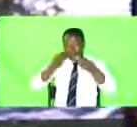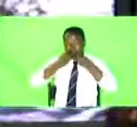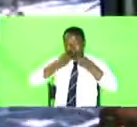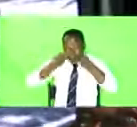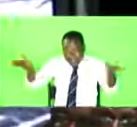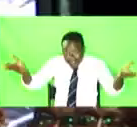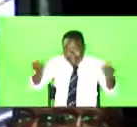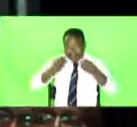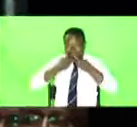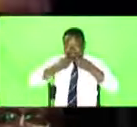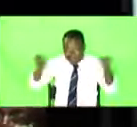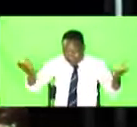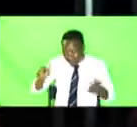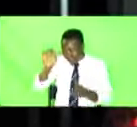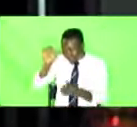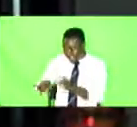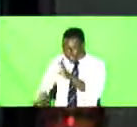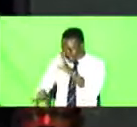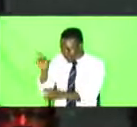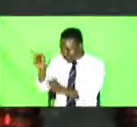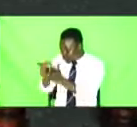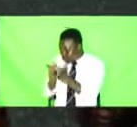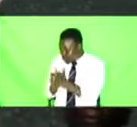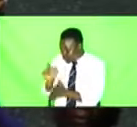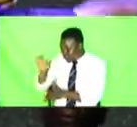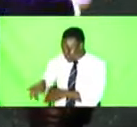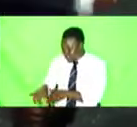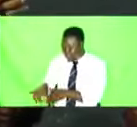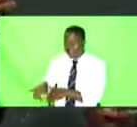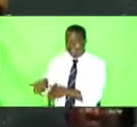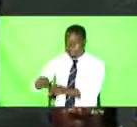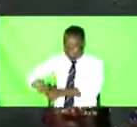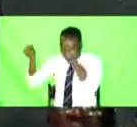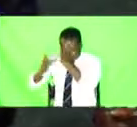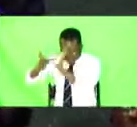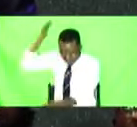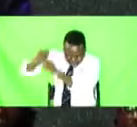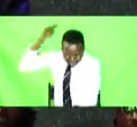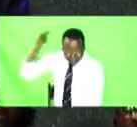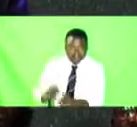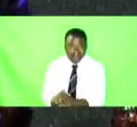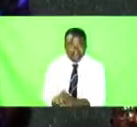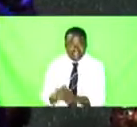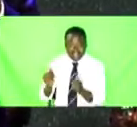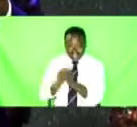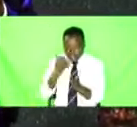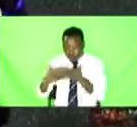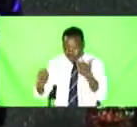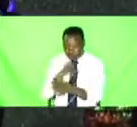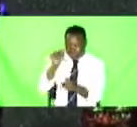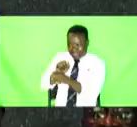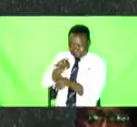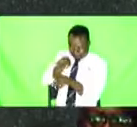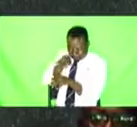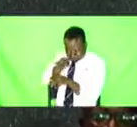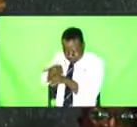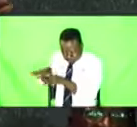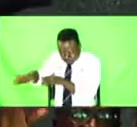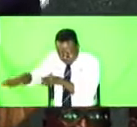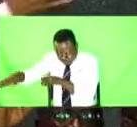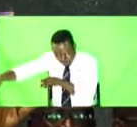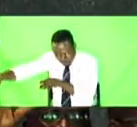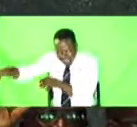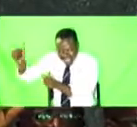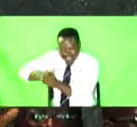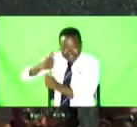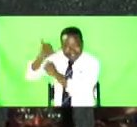these spiritual laws be broken, that the gospel will be able to penetrate every